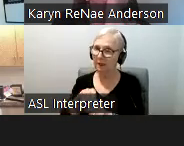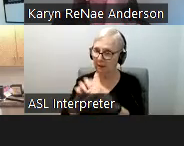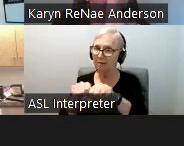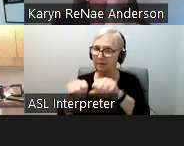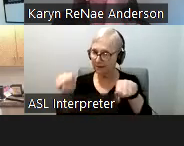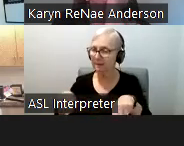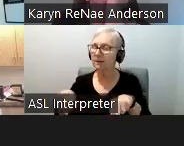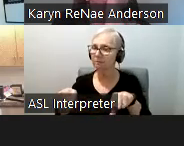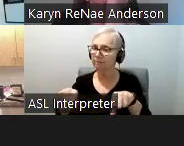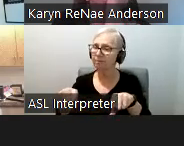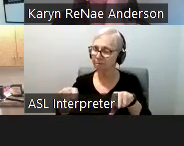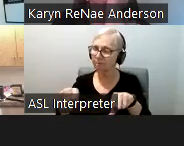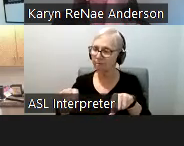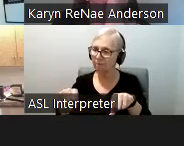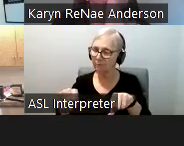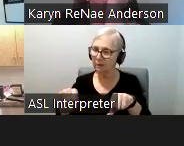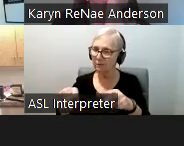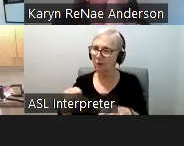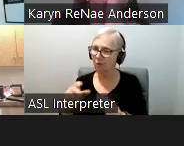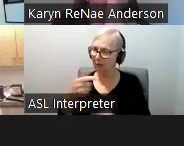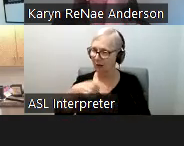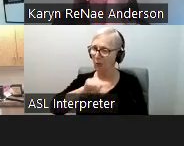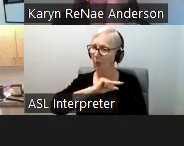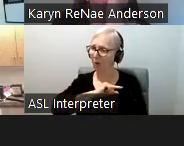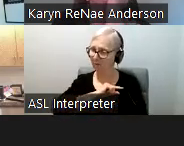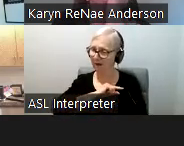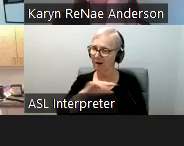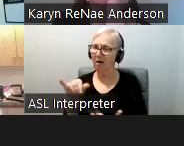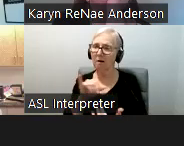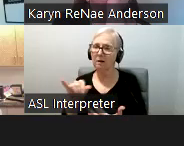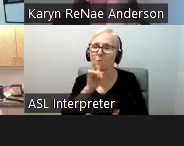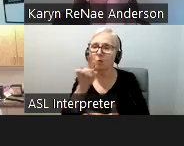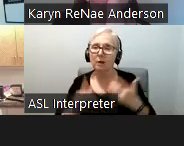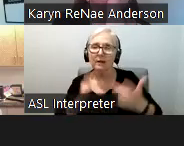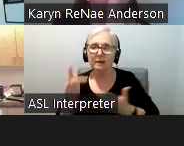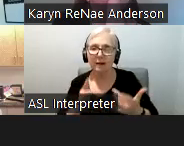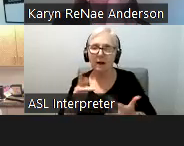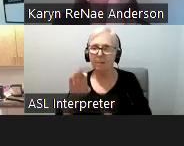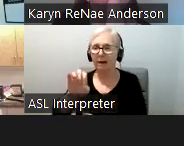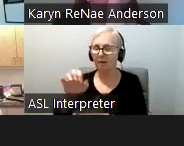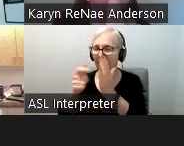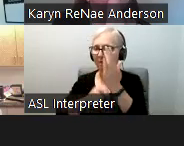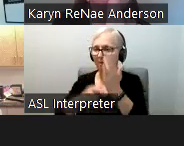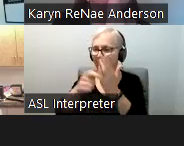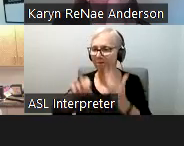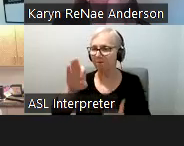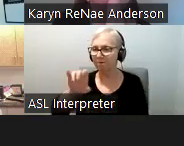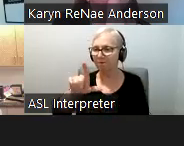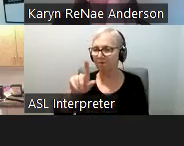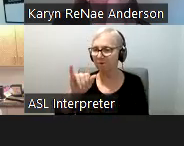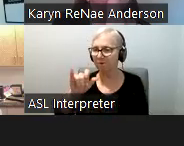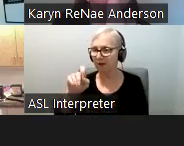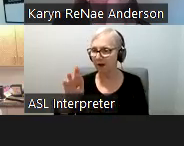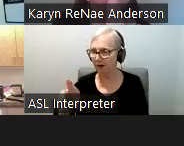system. And so that would qualify. Also, I was really excited about the flyer. And I work on